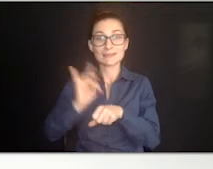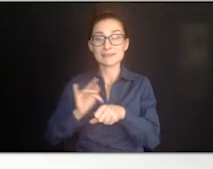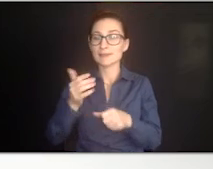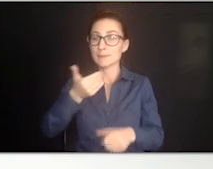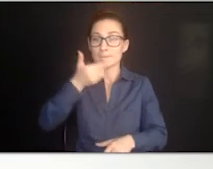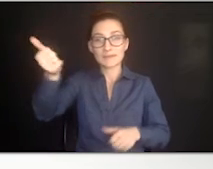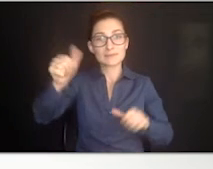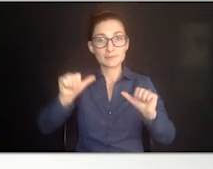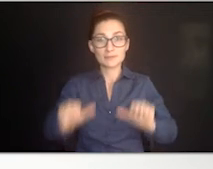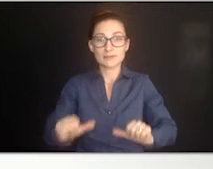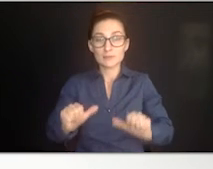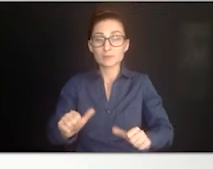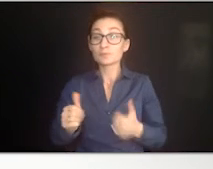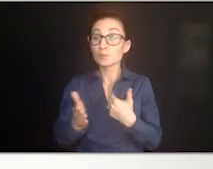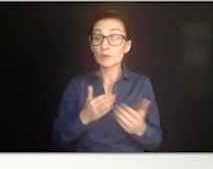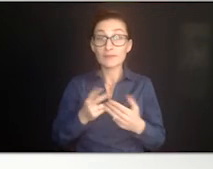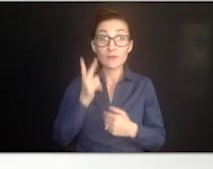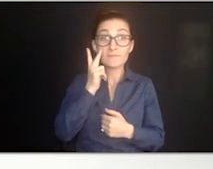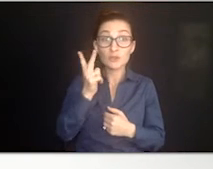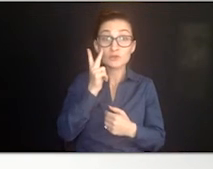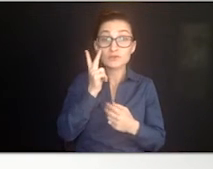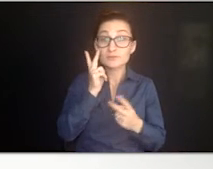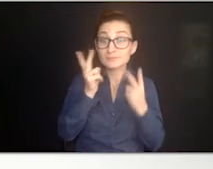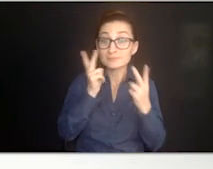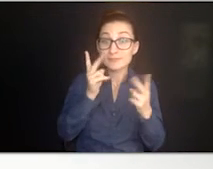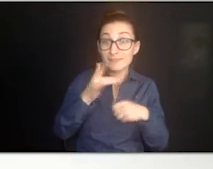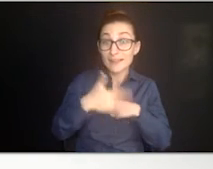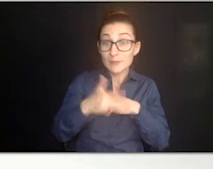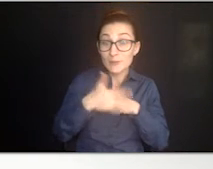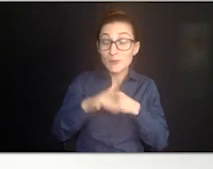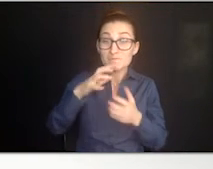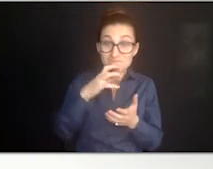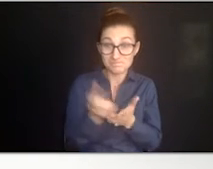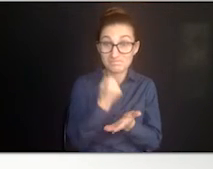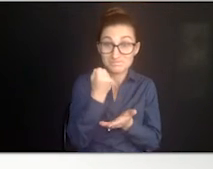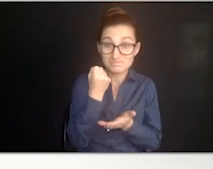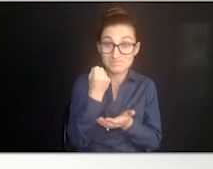So using whatever vision they have, and then